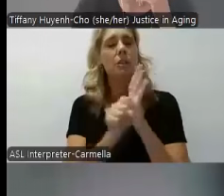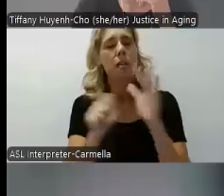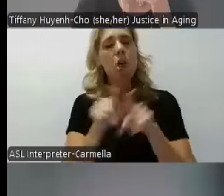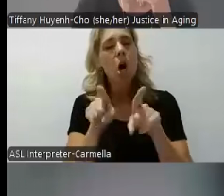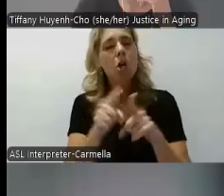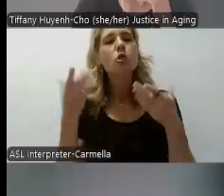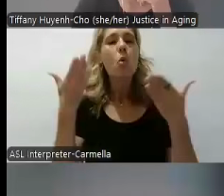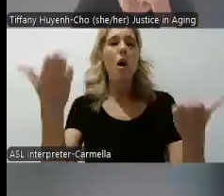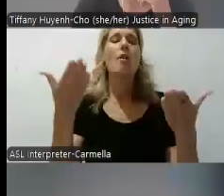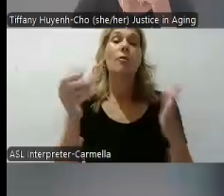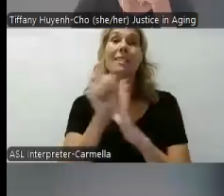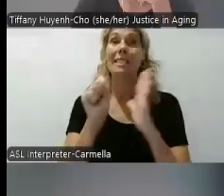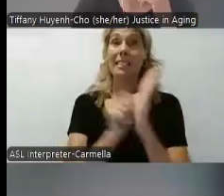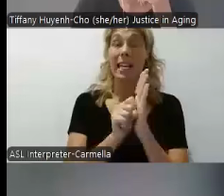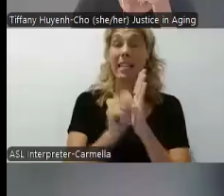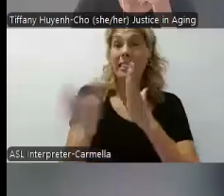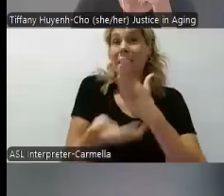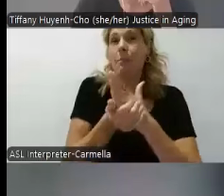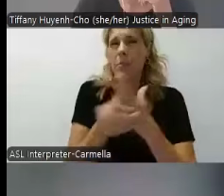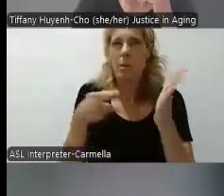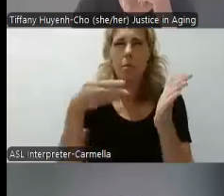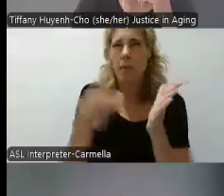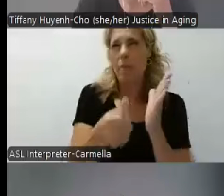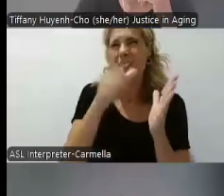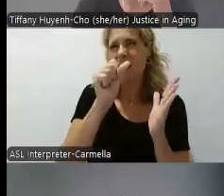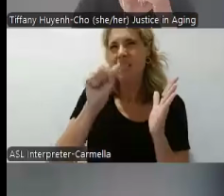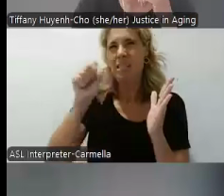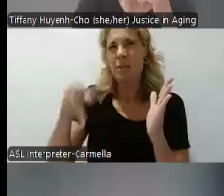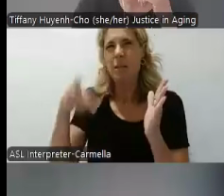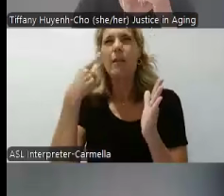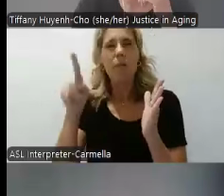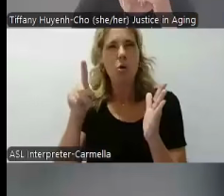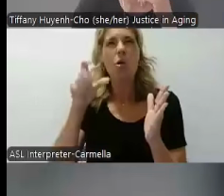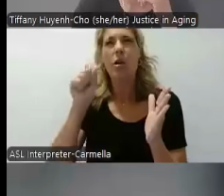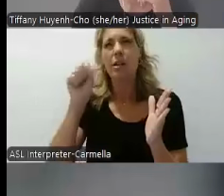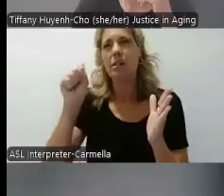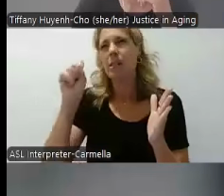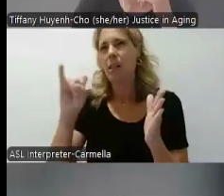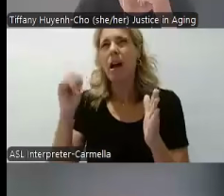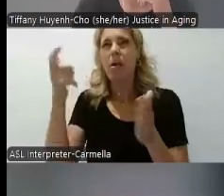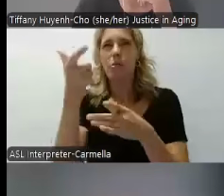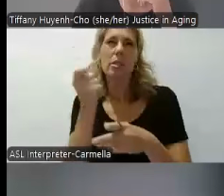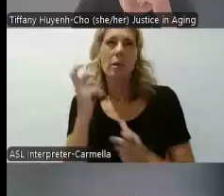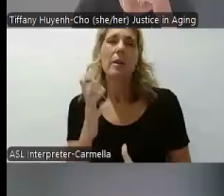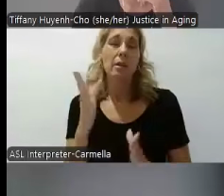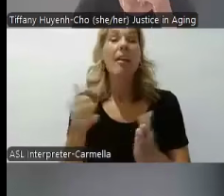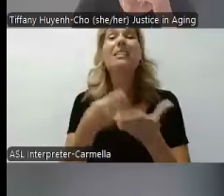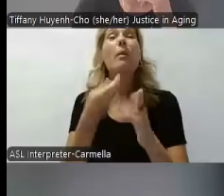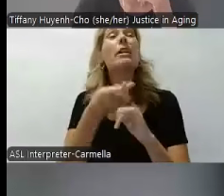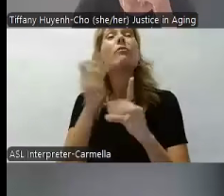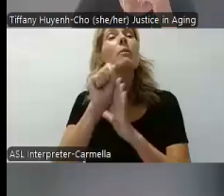offer state supplemental payments, or SSP, for those SSI recipients. So this is money coming from the state to help